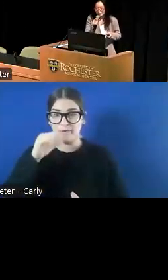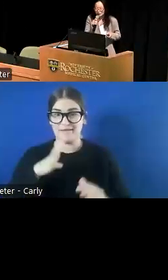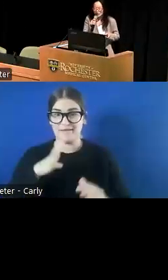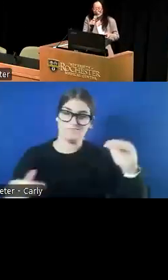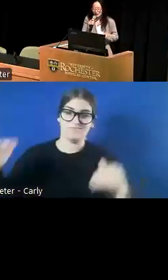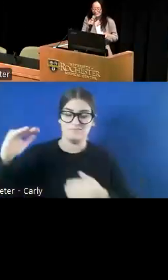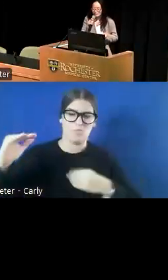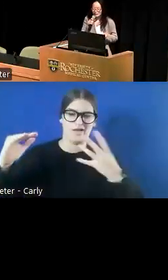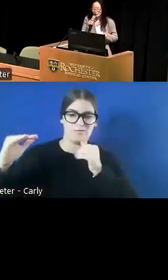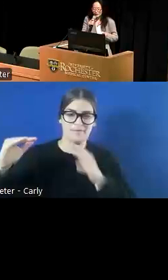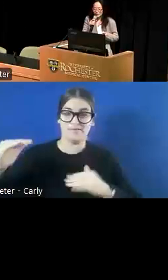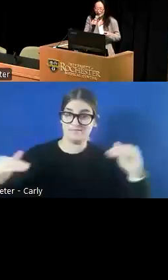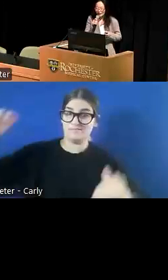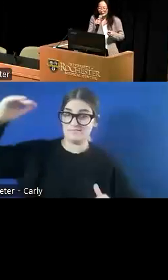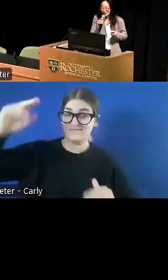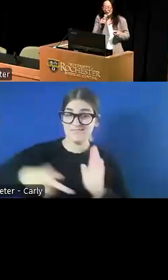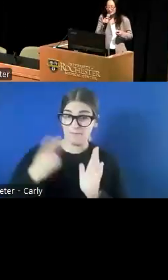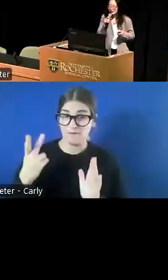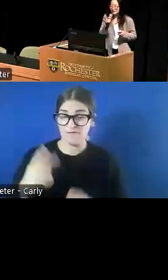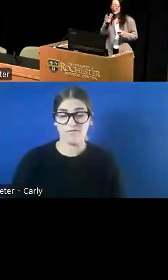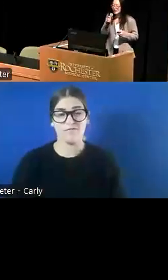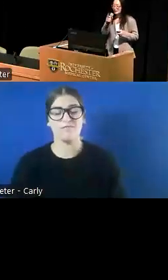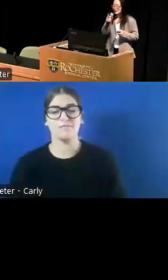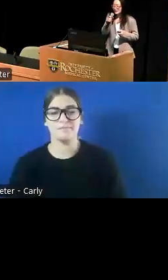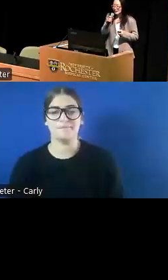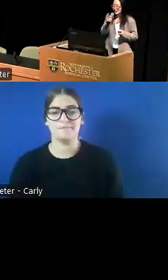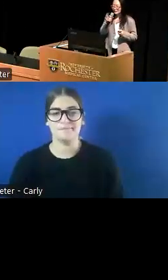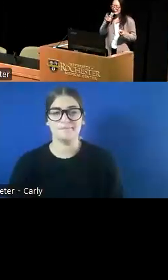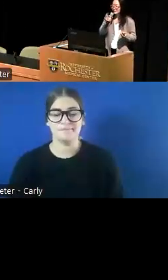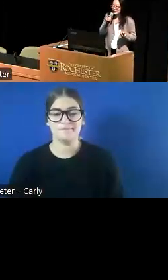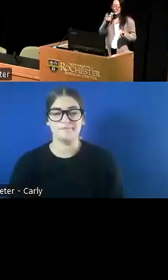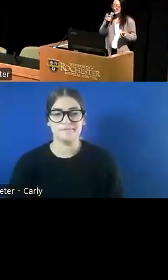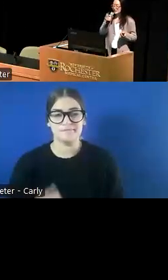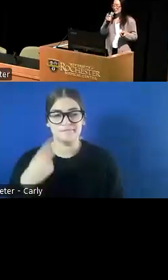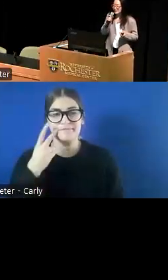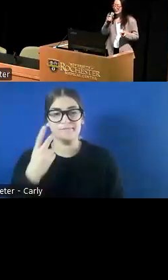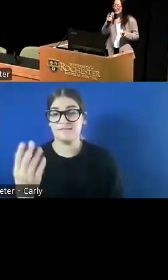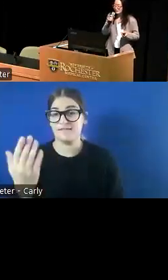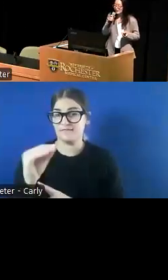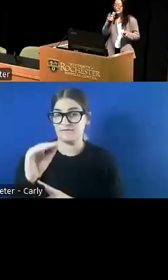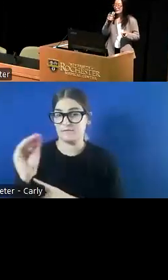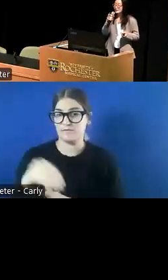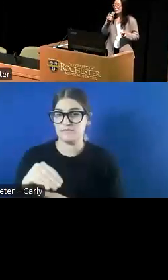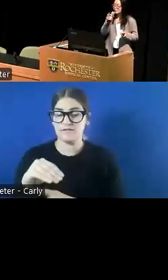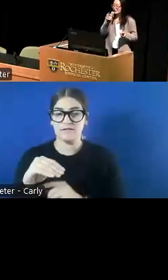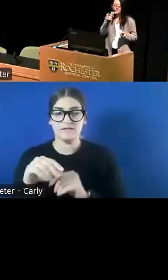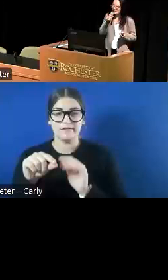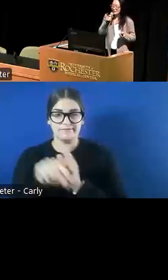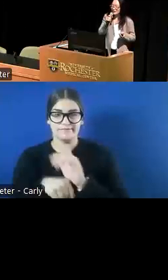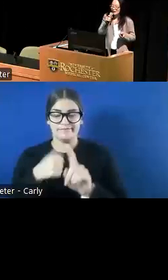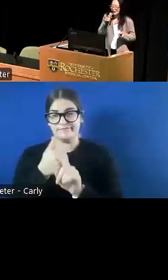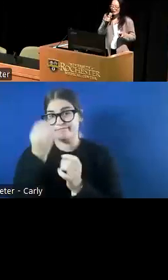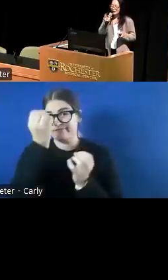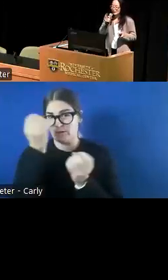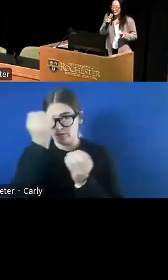And so we have seen that there is 15% of suicidal thoughts in the past 2 weeks